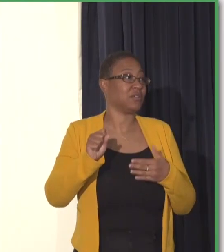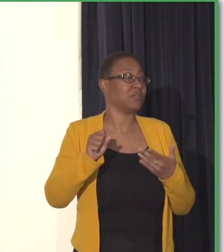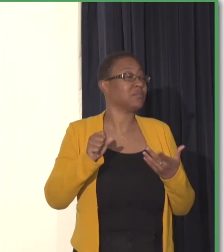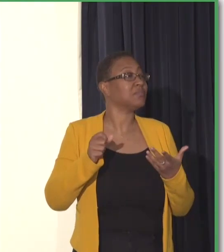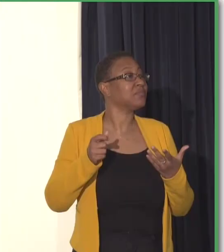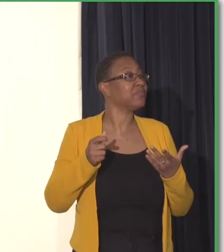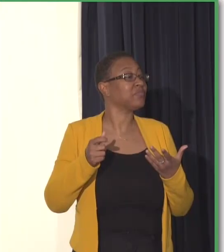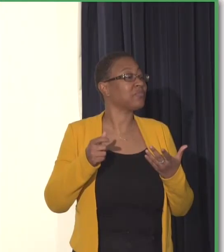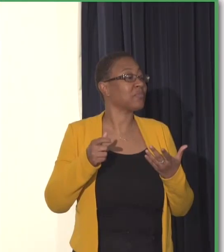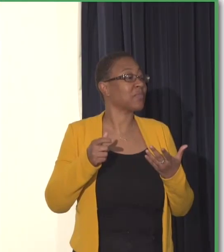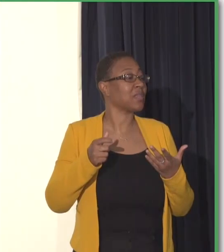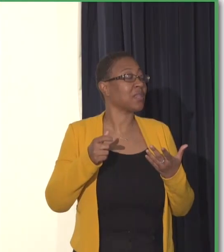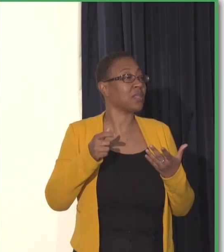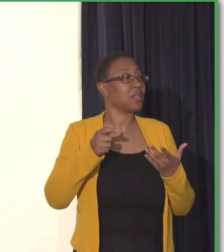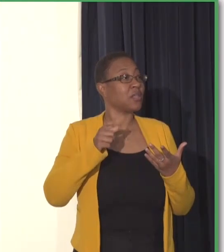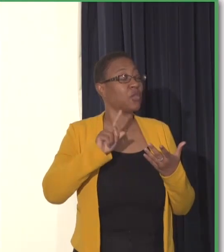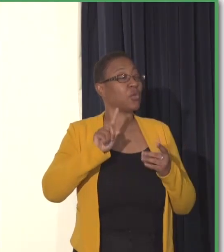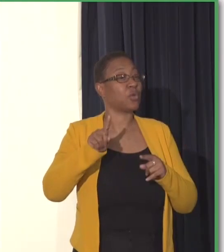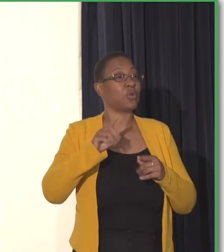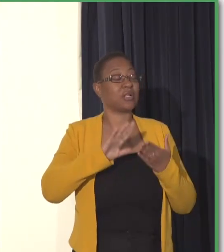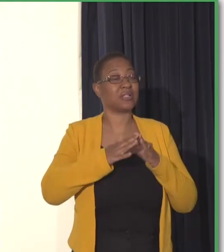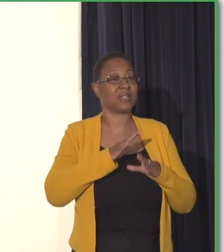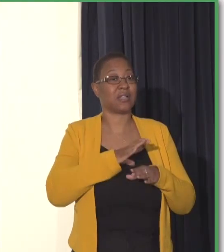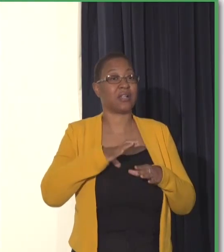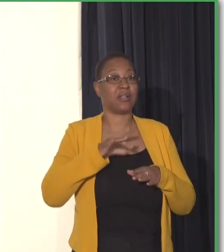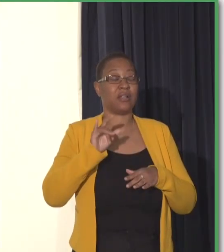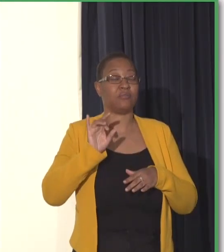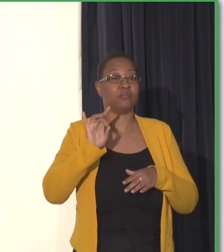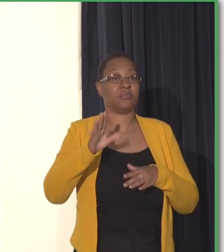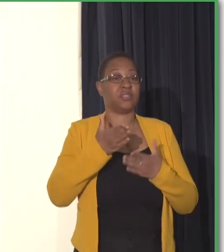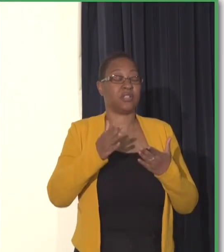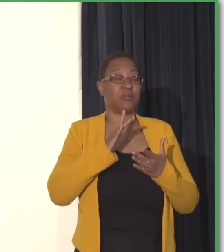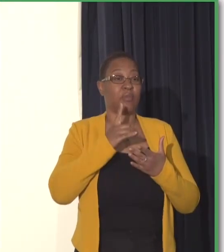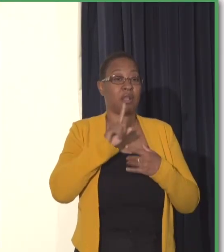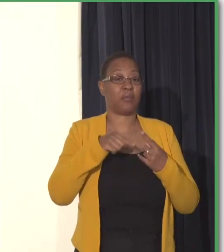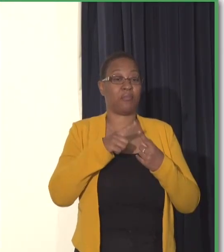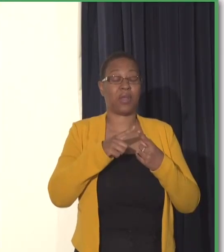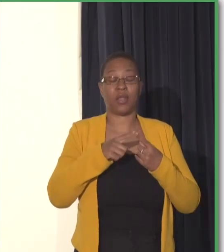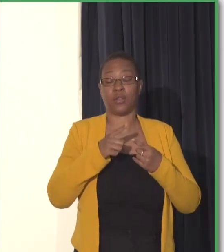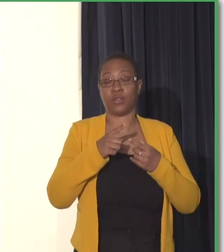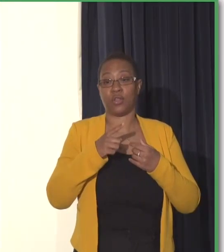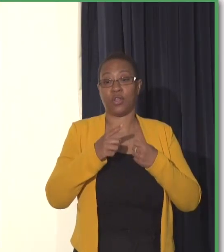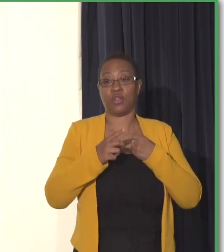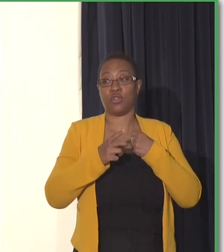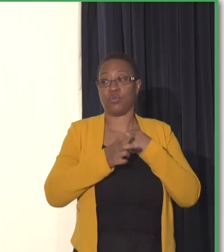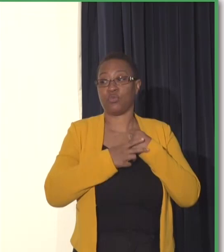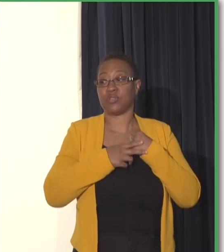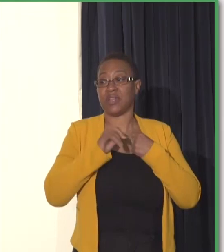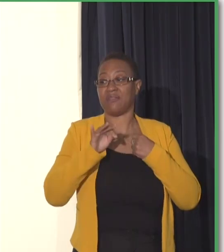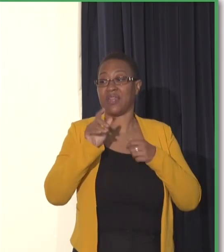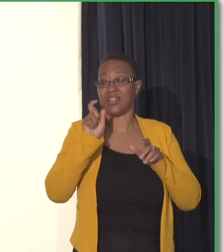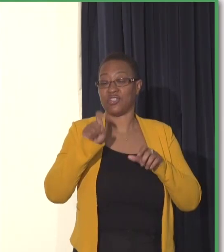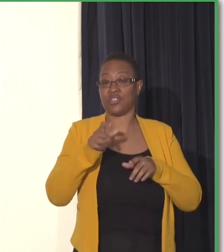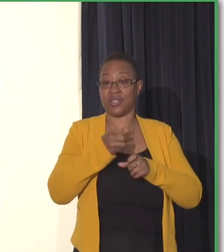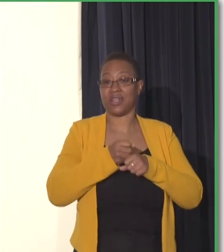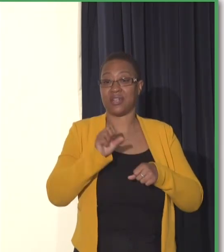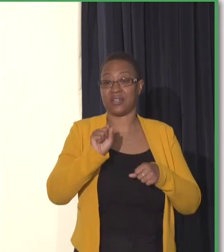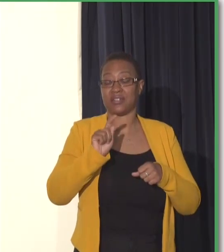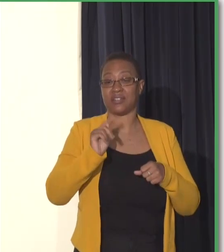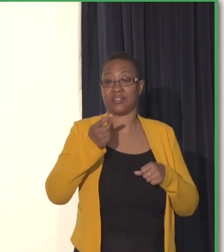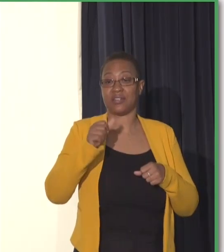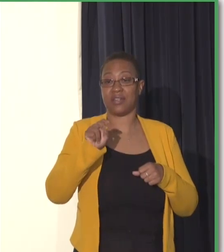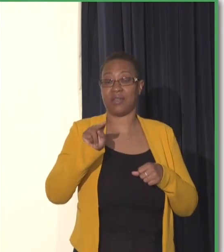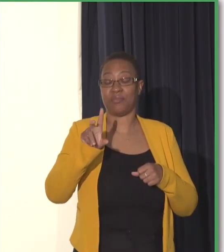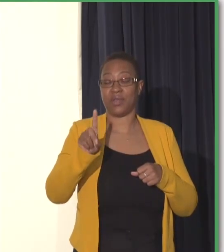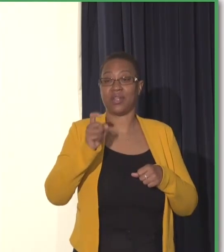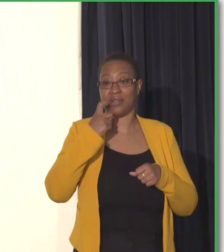something to City Council about the reserves, if you think that they should be able to get a stipend or something like that, because they would have to approve the budget